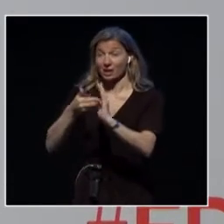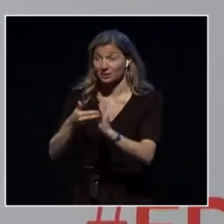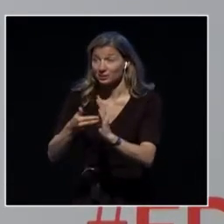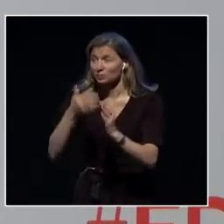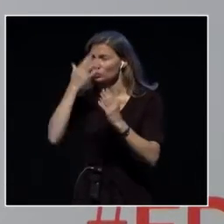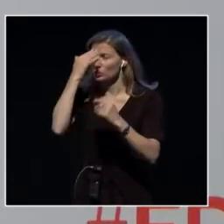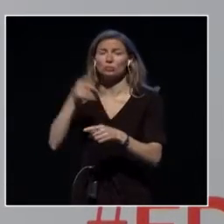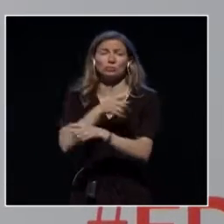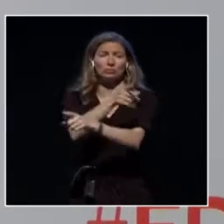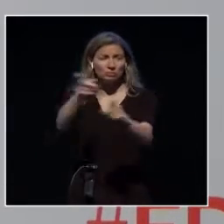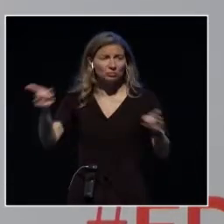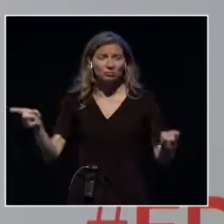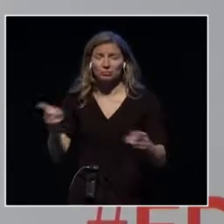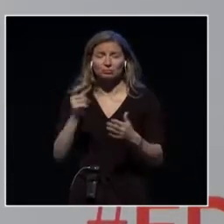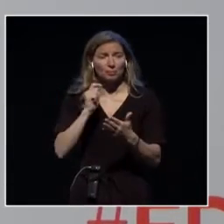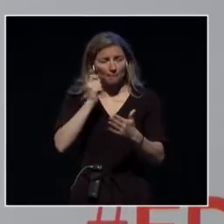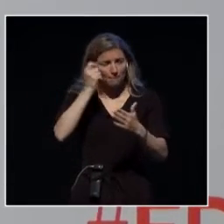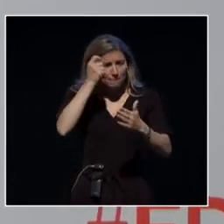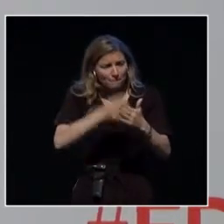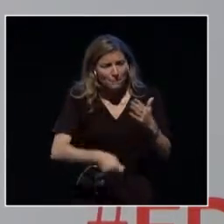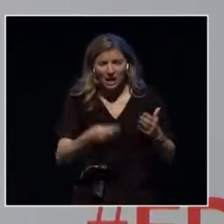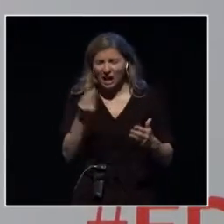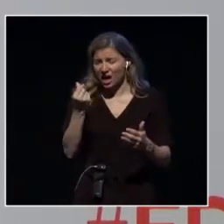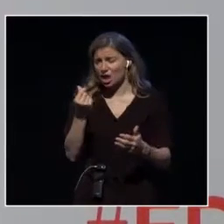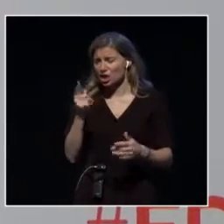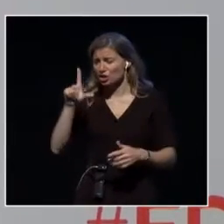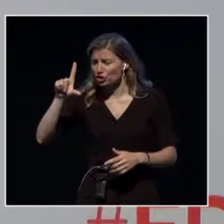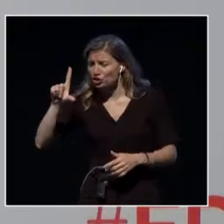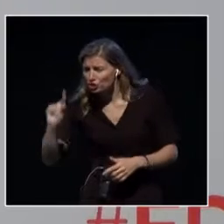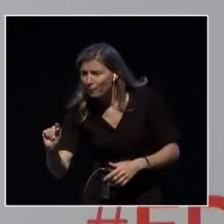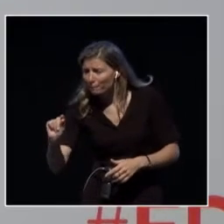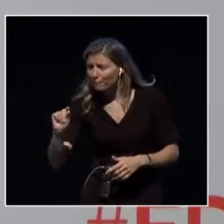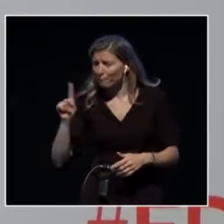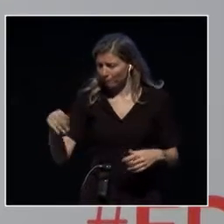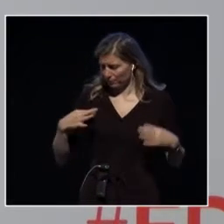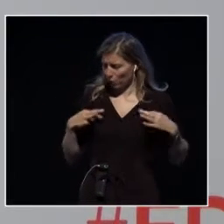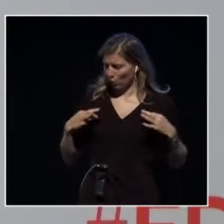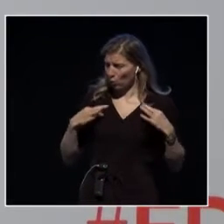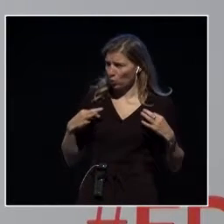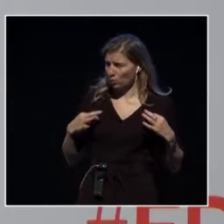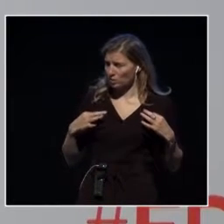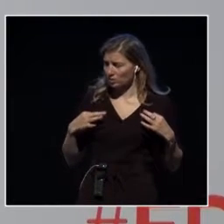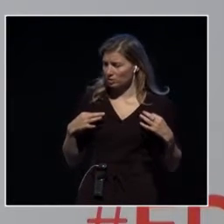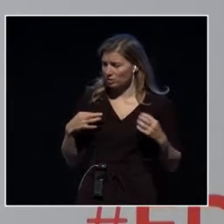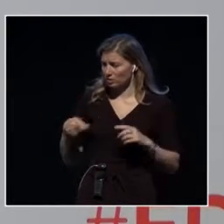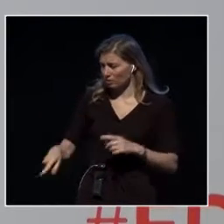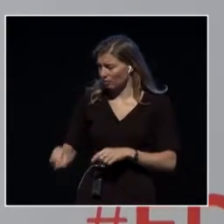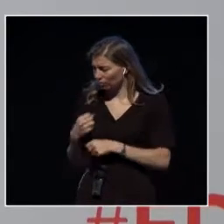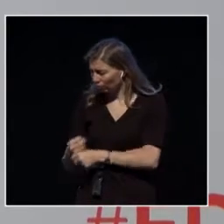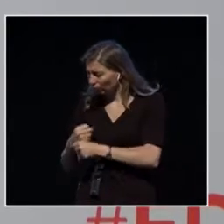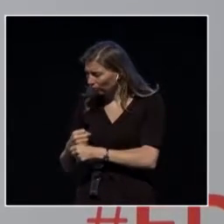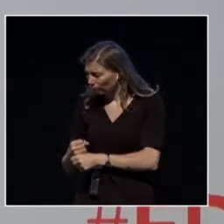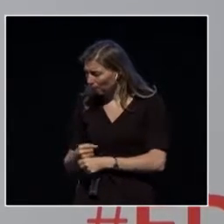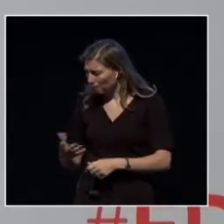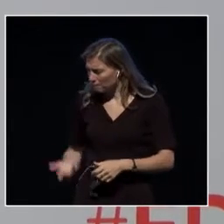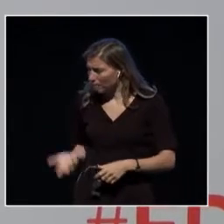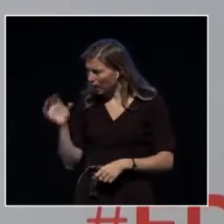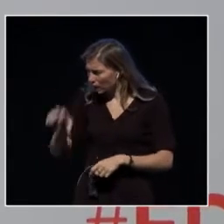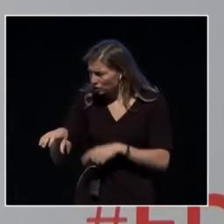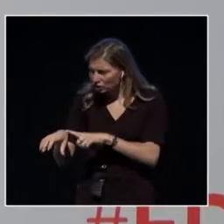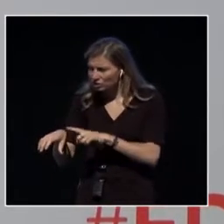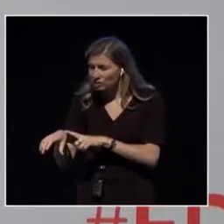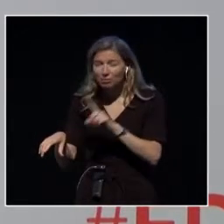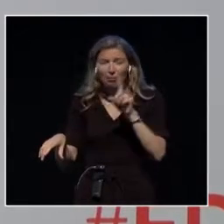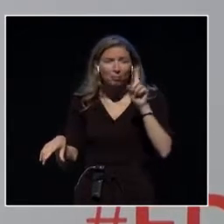these cheap clothes from Bangladesh. Probably you bought it for $50. But you don't remember, probably you don't find out